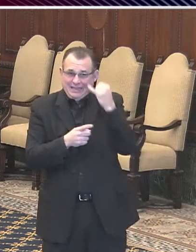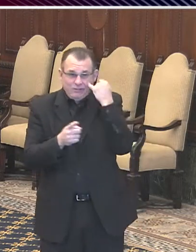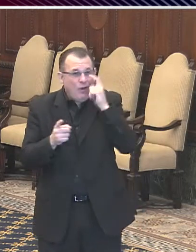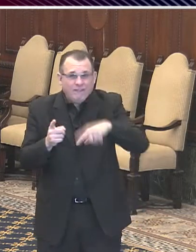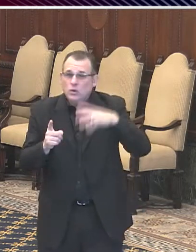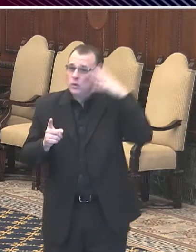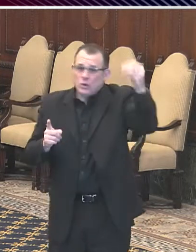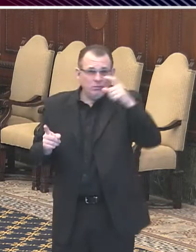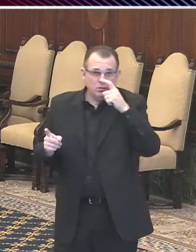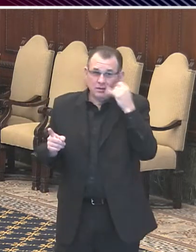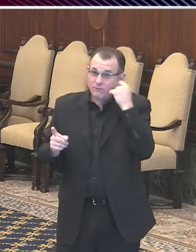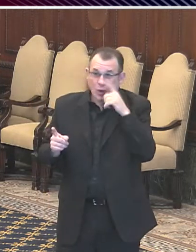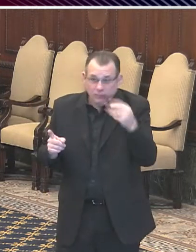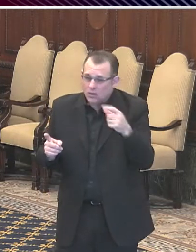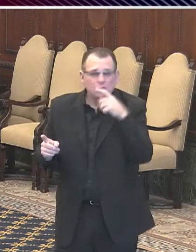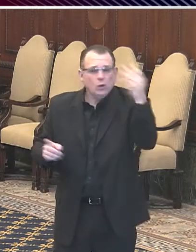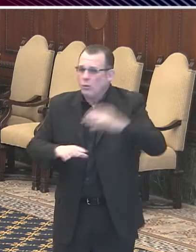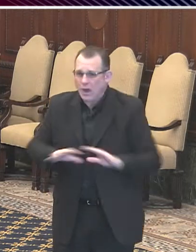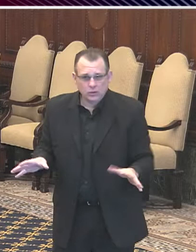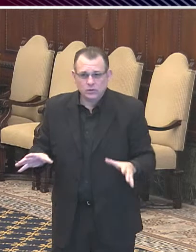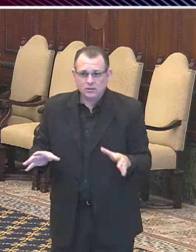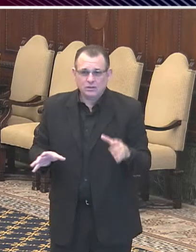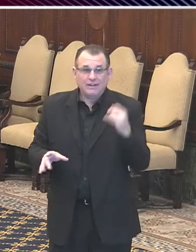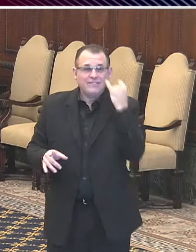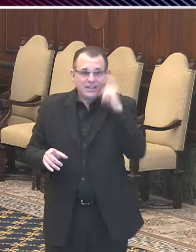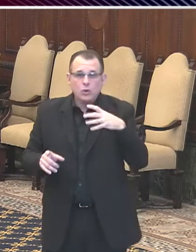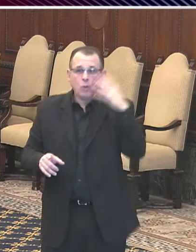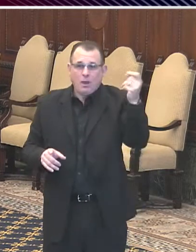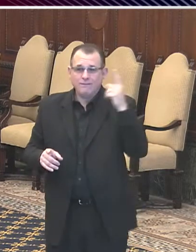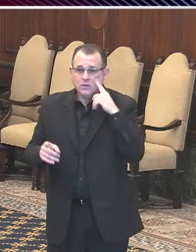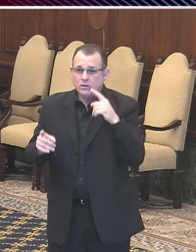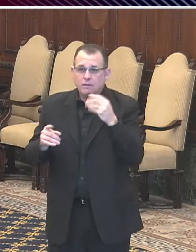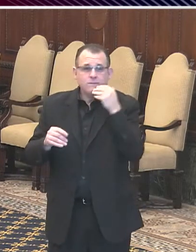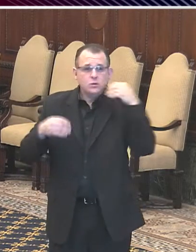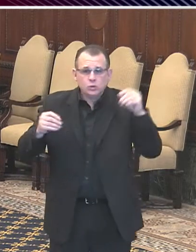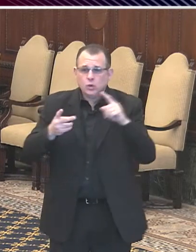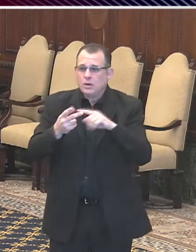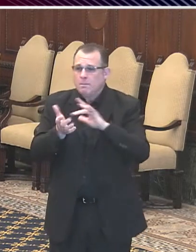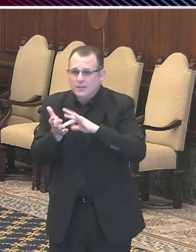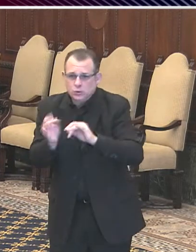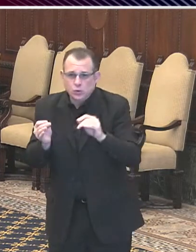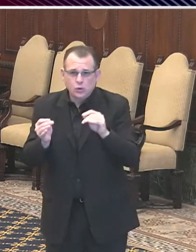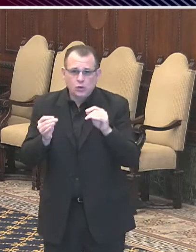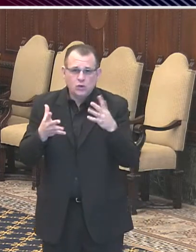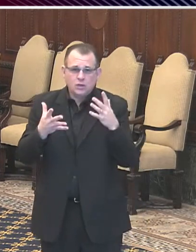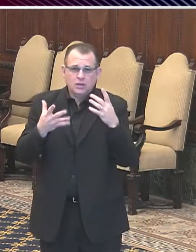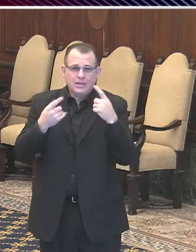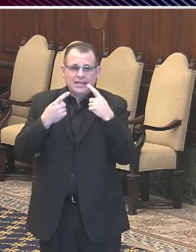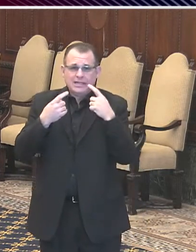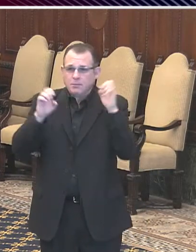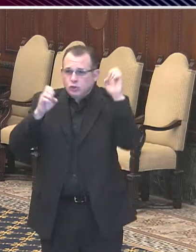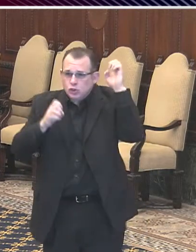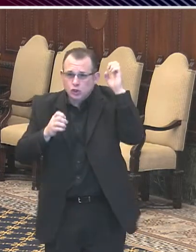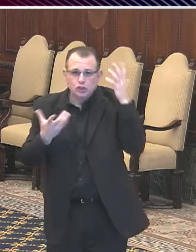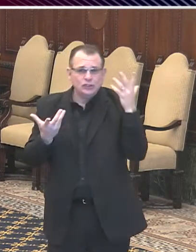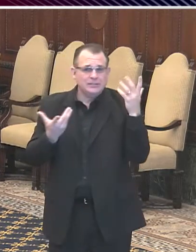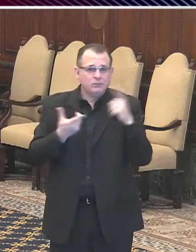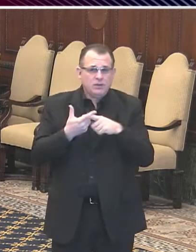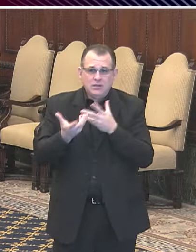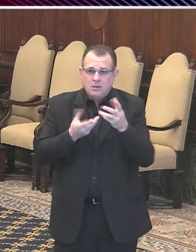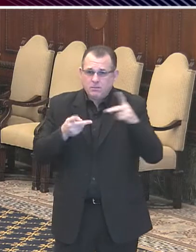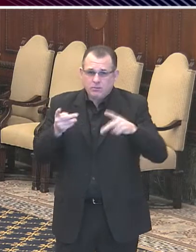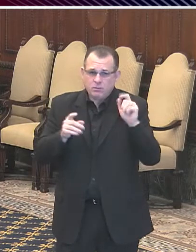have to go out, for example, you got to go to the grocery store, you got to go to the pharmacy, keep your distance. And when you're around people, now following the new Centers for Disease